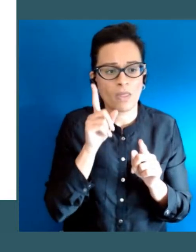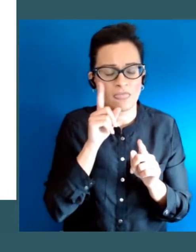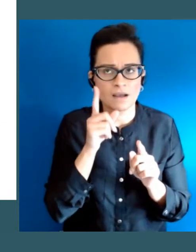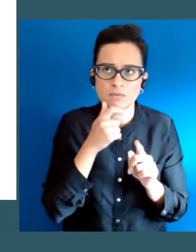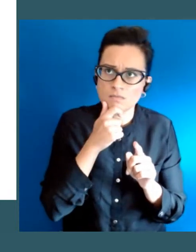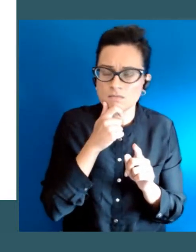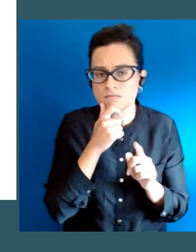in